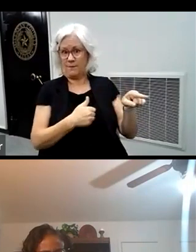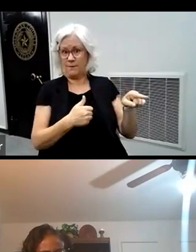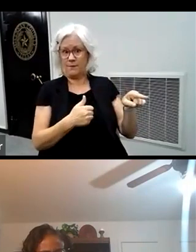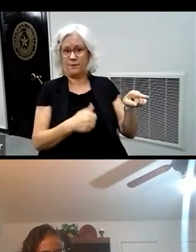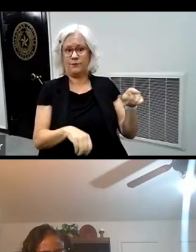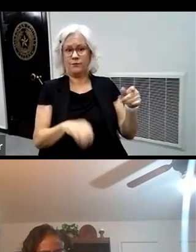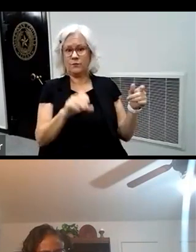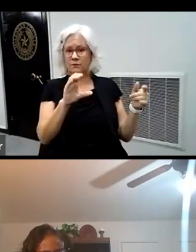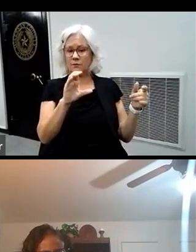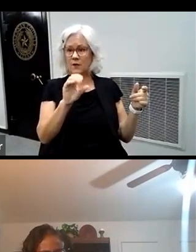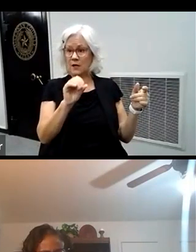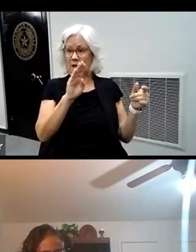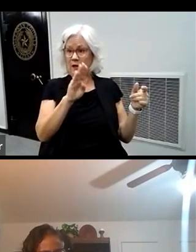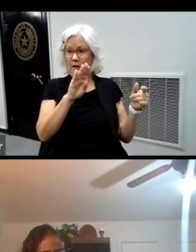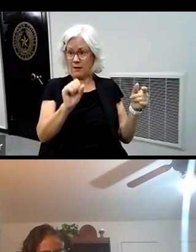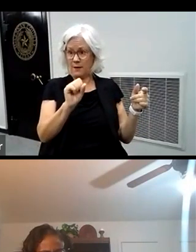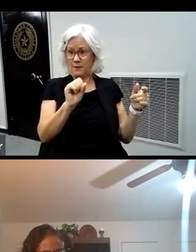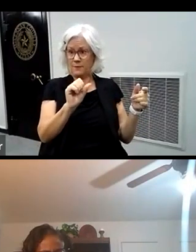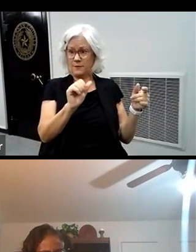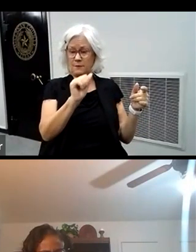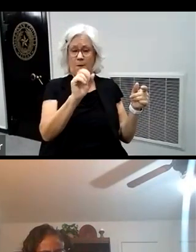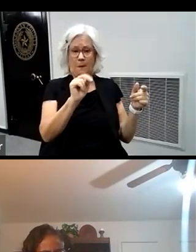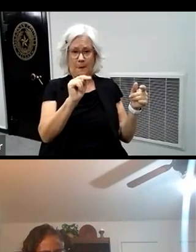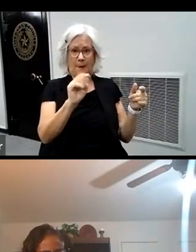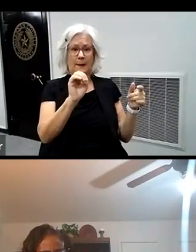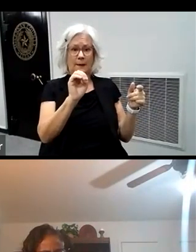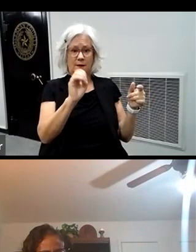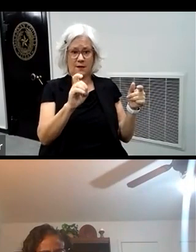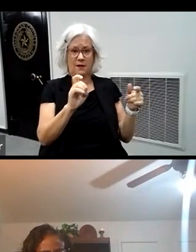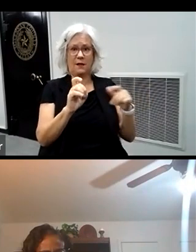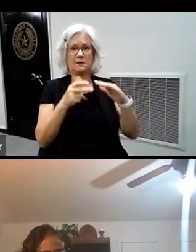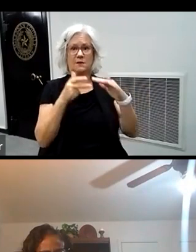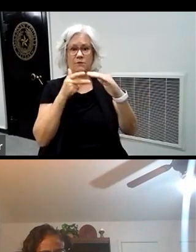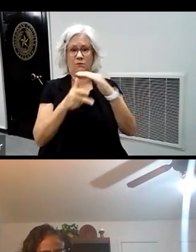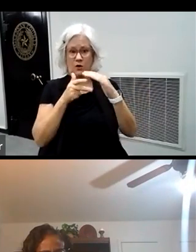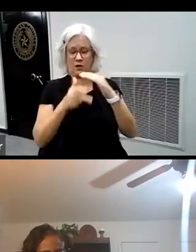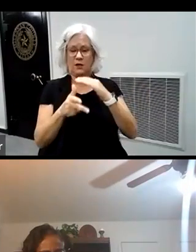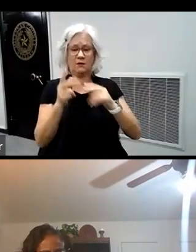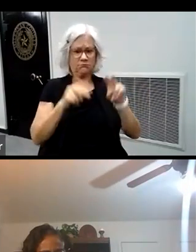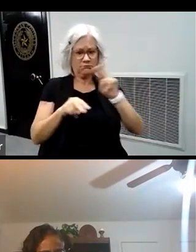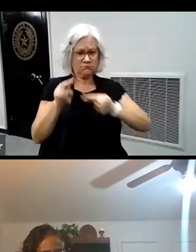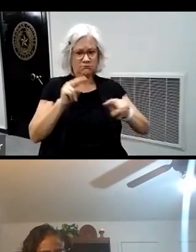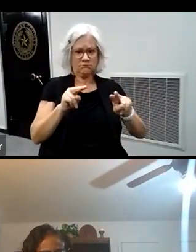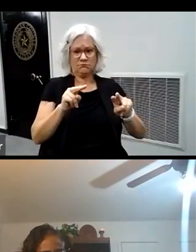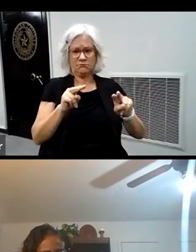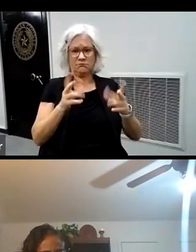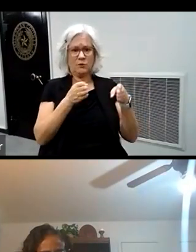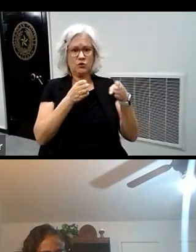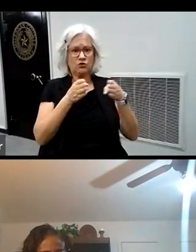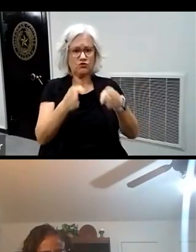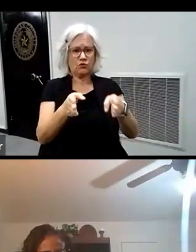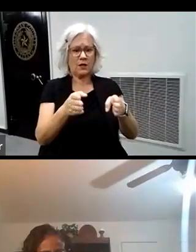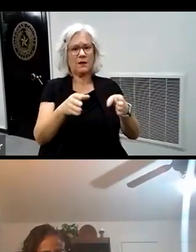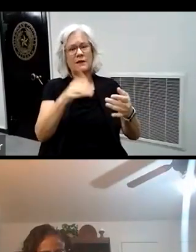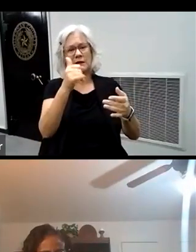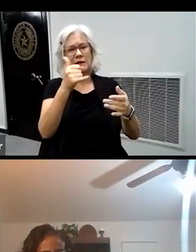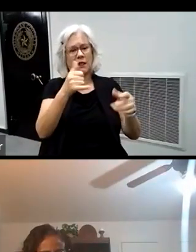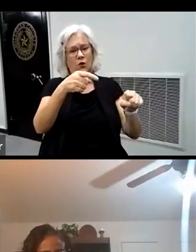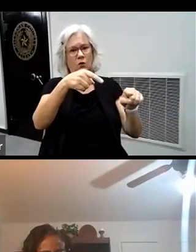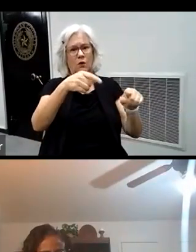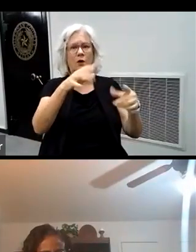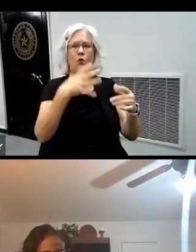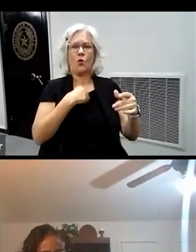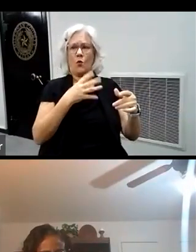Cobb's Annex parking, we're looking at doing some chip seal and possibly some restriping in the parking lot over there. So